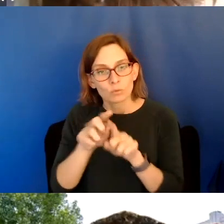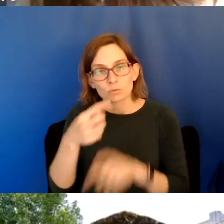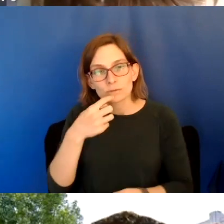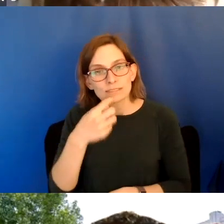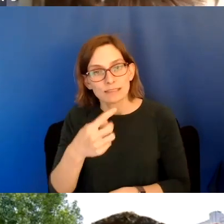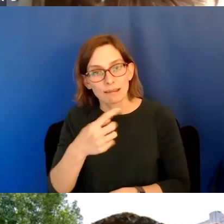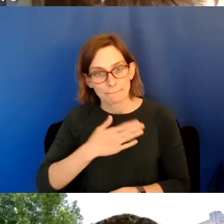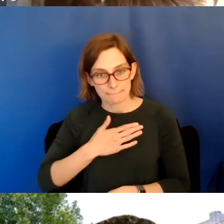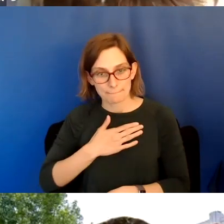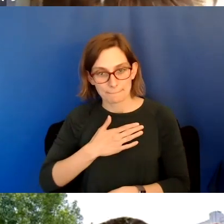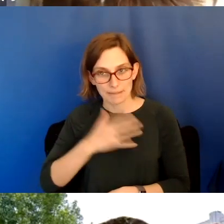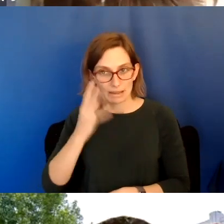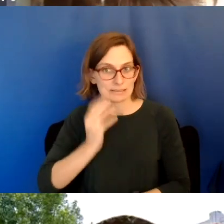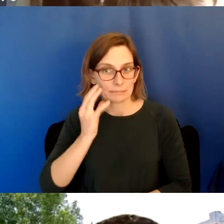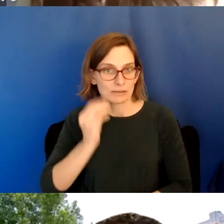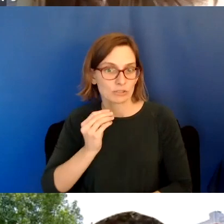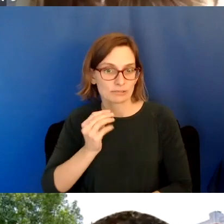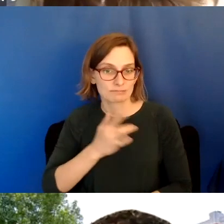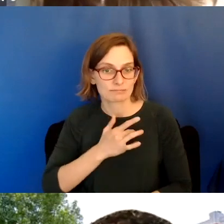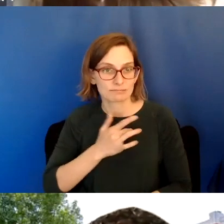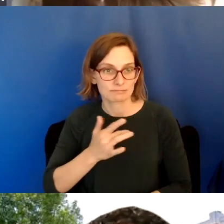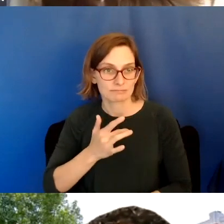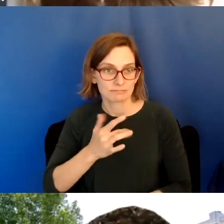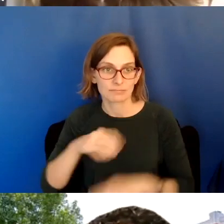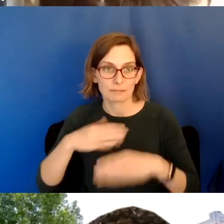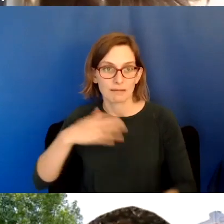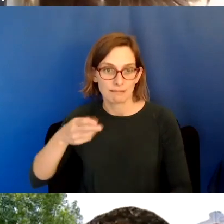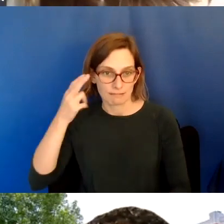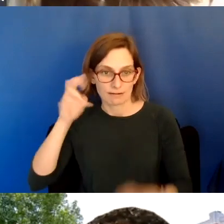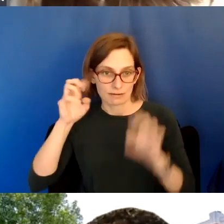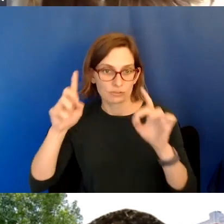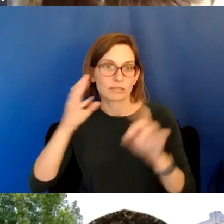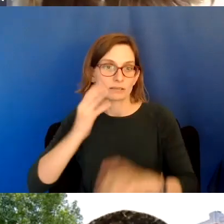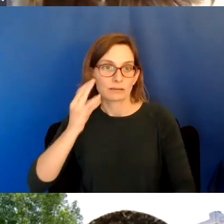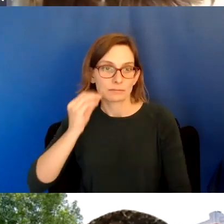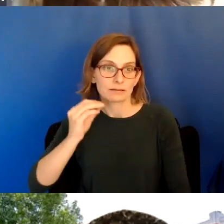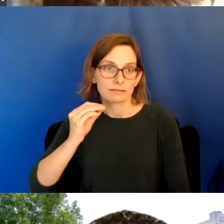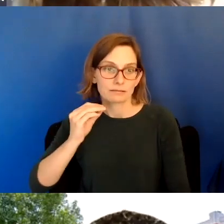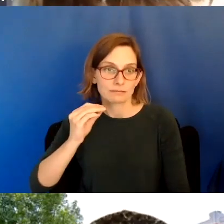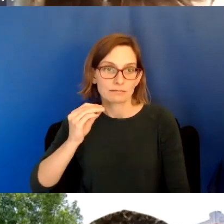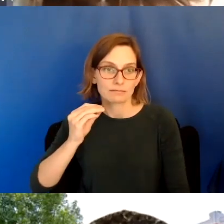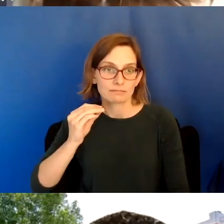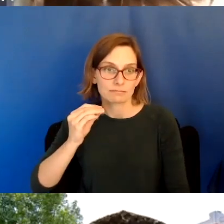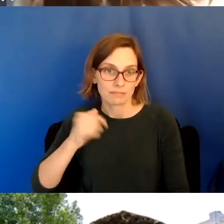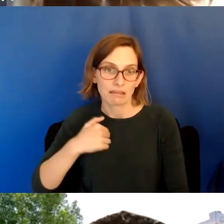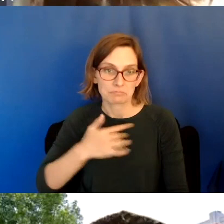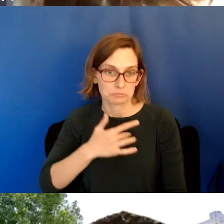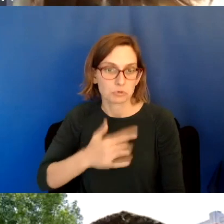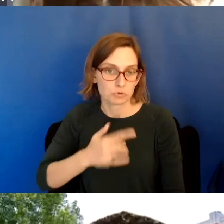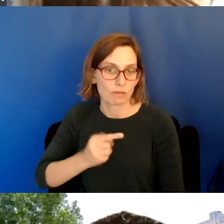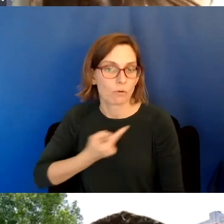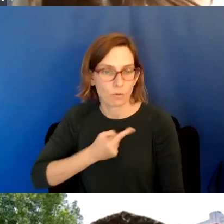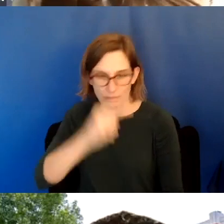in my own experience, typically I've been, in my higher education experience, typically I've only been, the only Black person in most of my